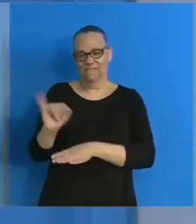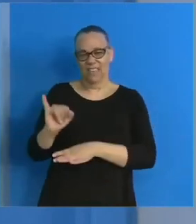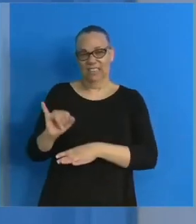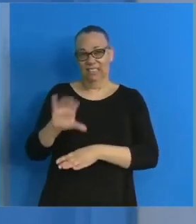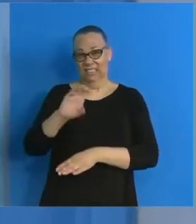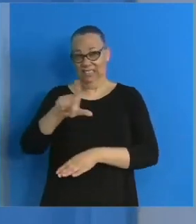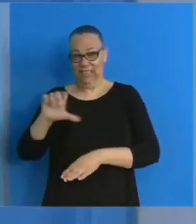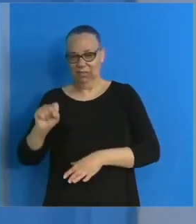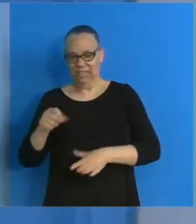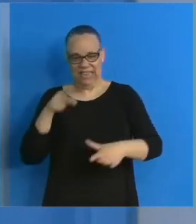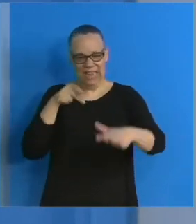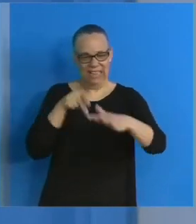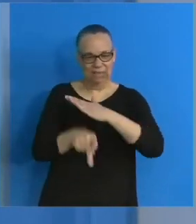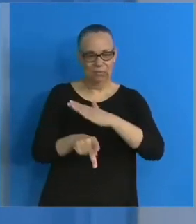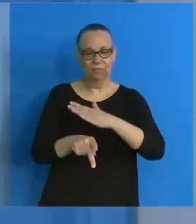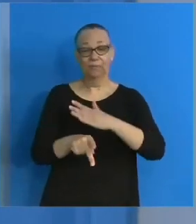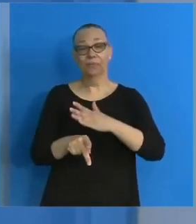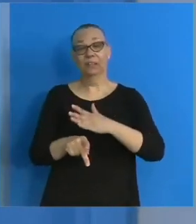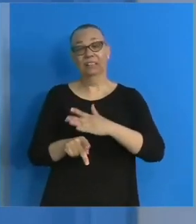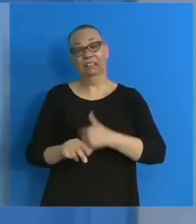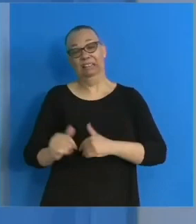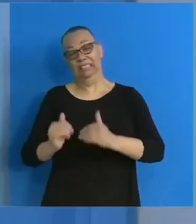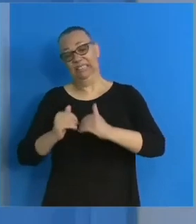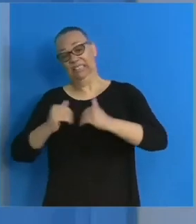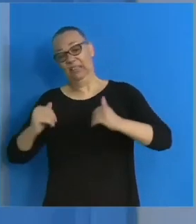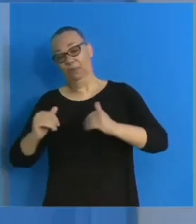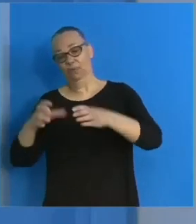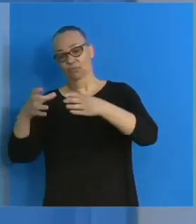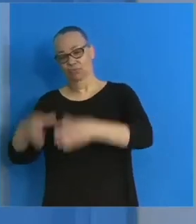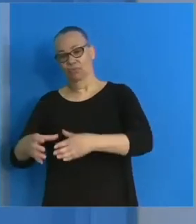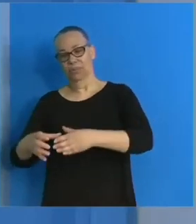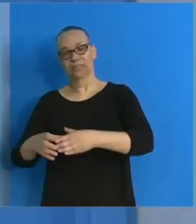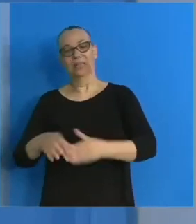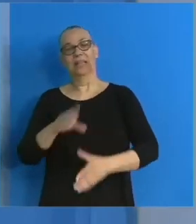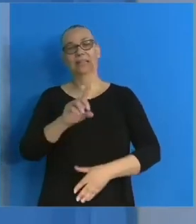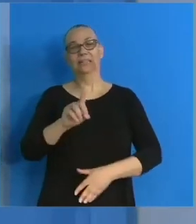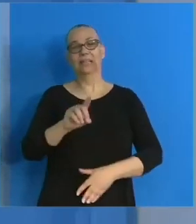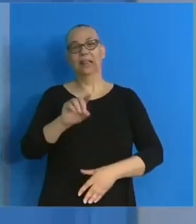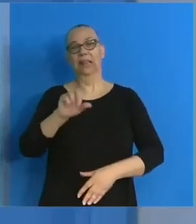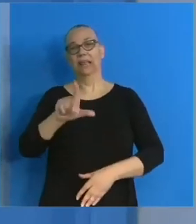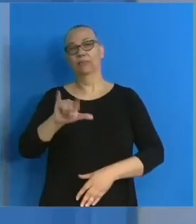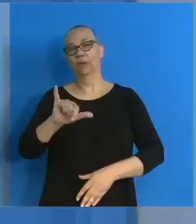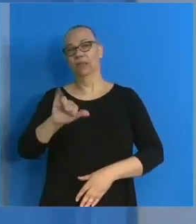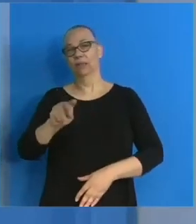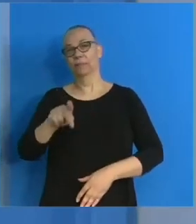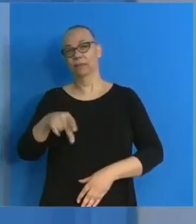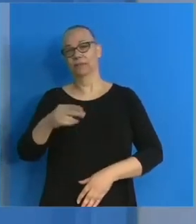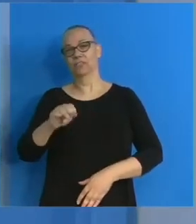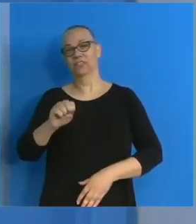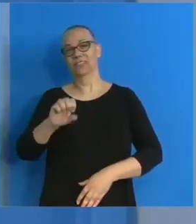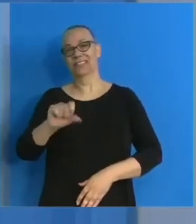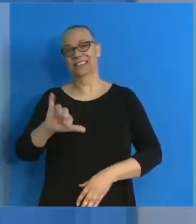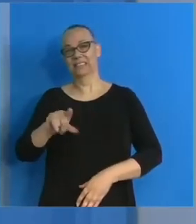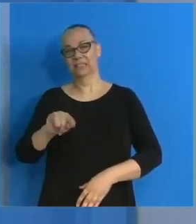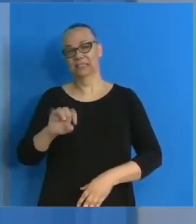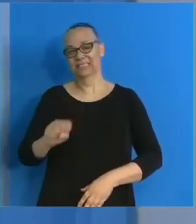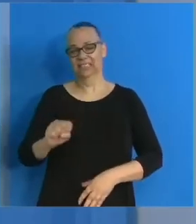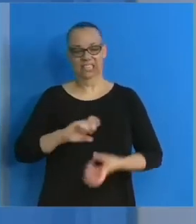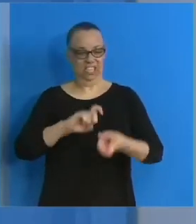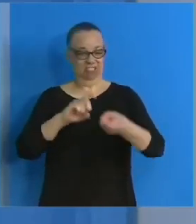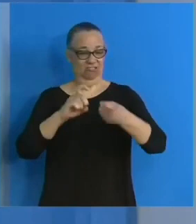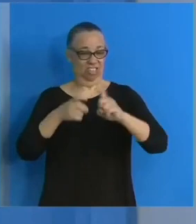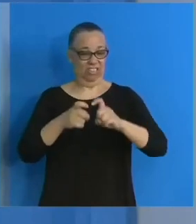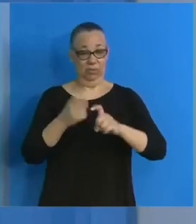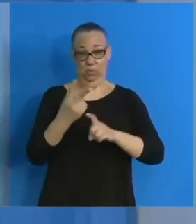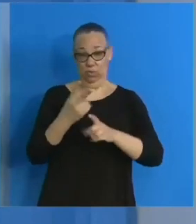kill them. And the other group of cells are called the B lymphocytes. These lymphocytes change into two types as